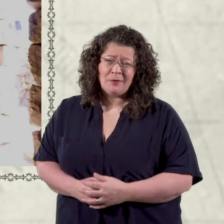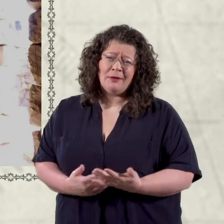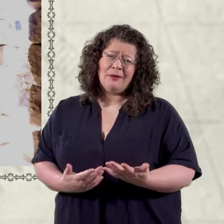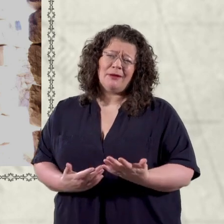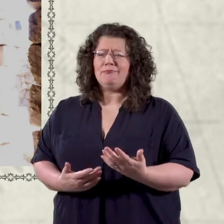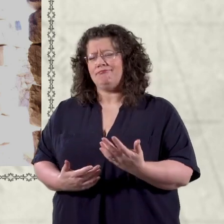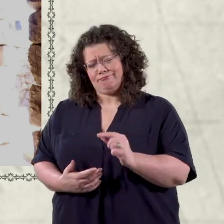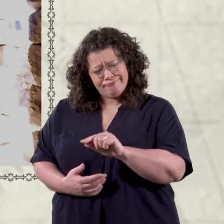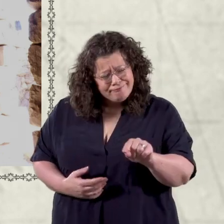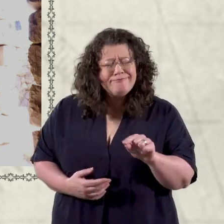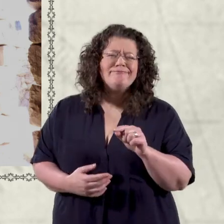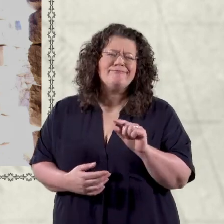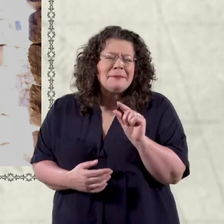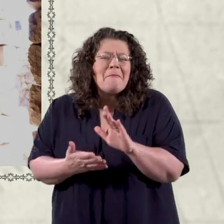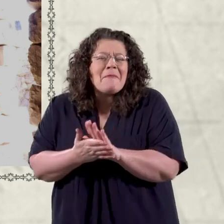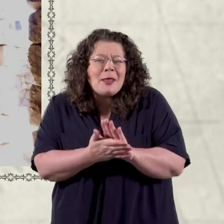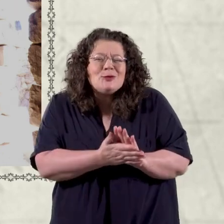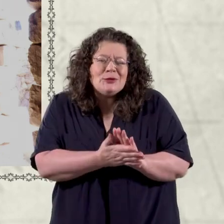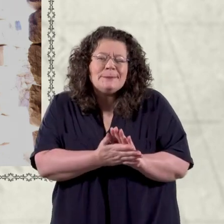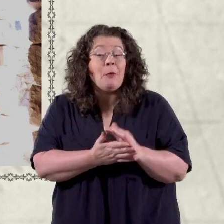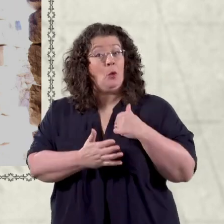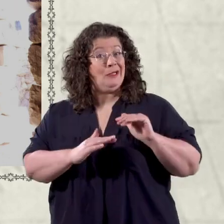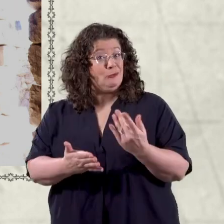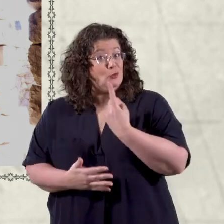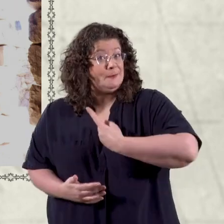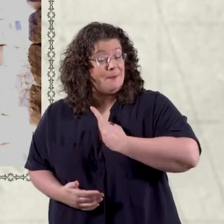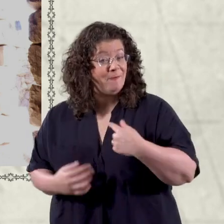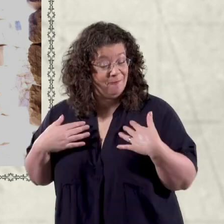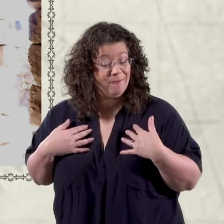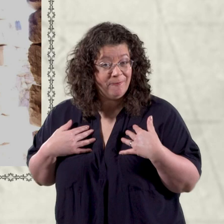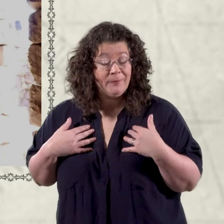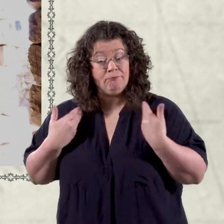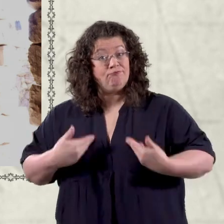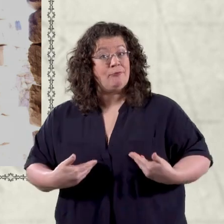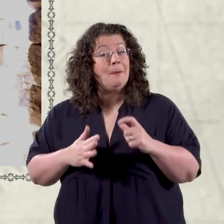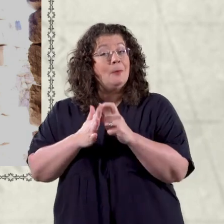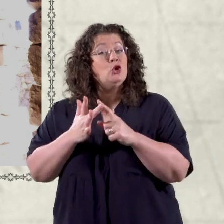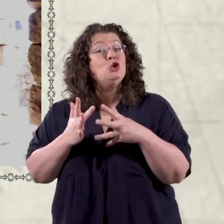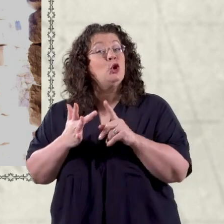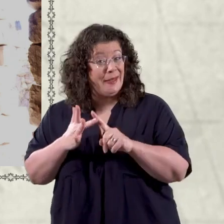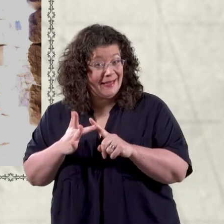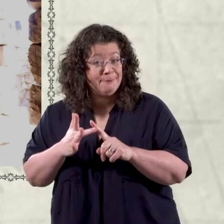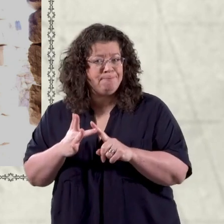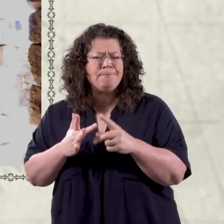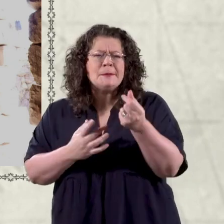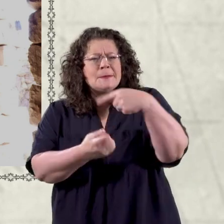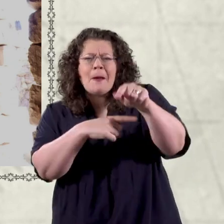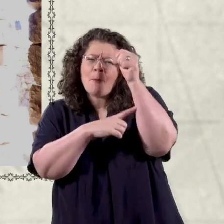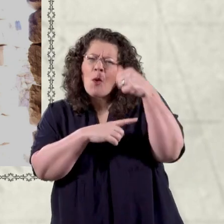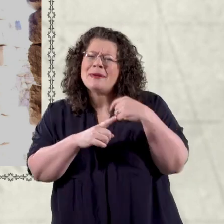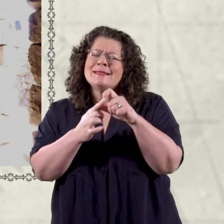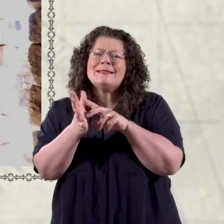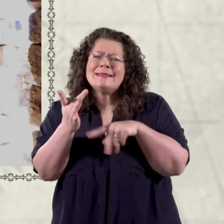Life's little pleasures here. Oh, let me introduce myself. I'm Dewi. Some of you might know